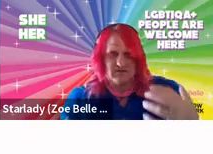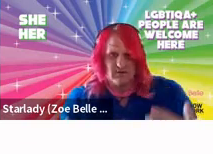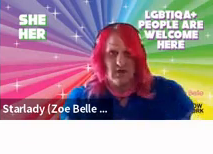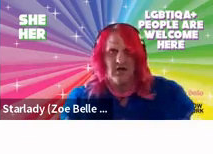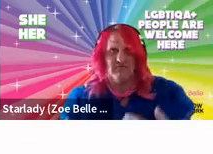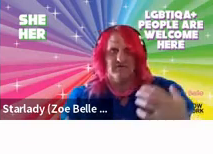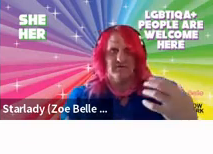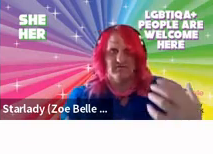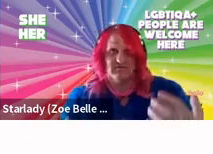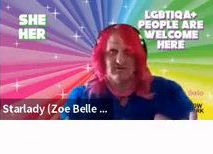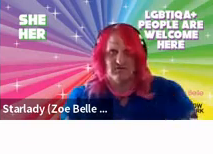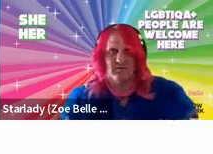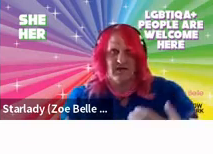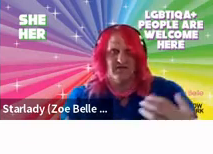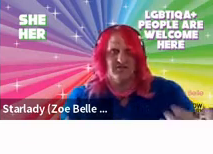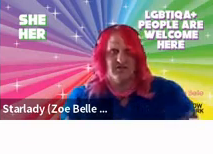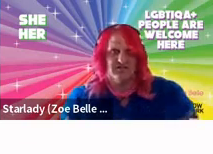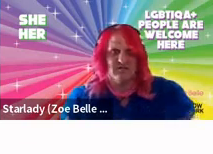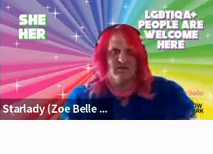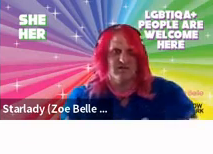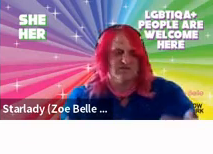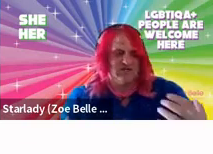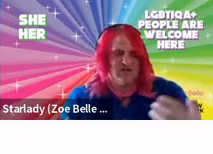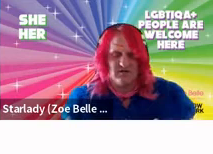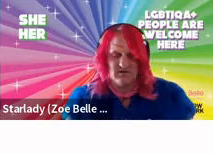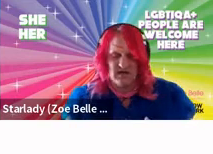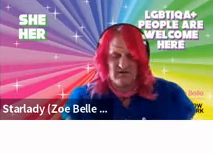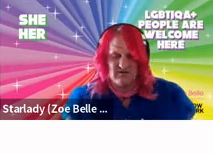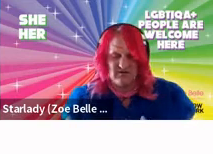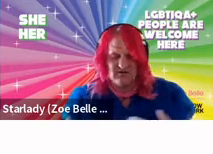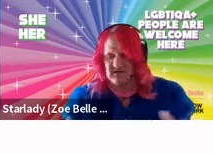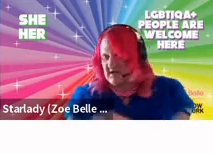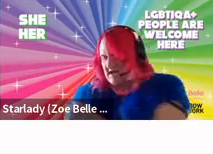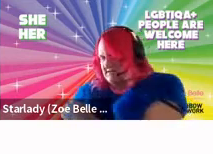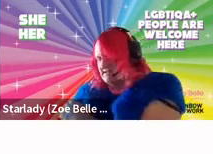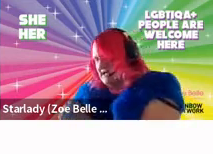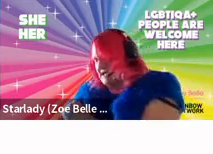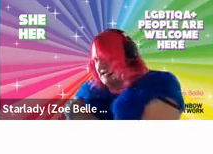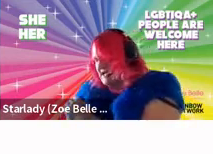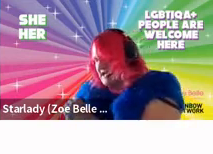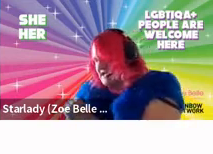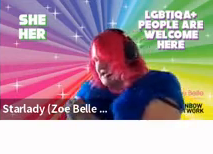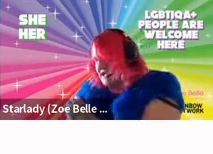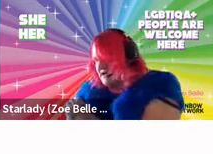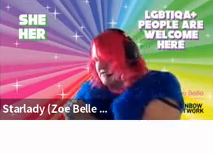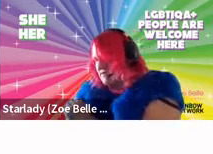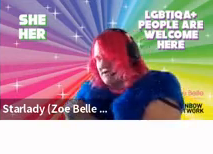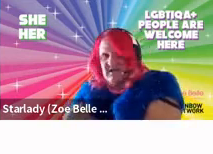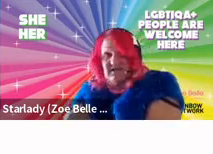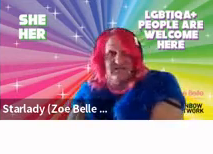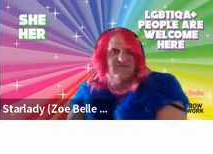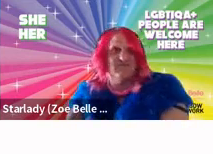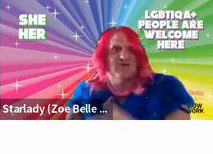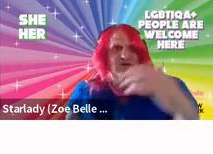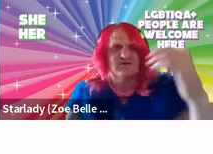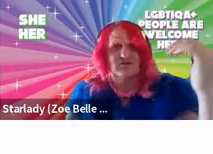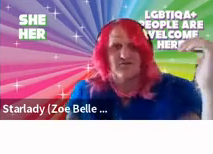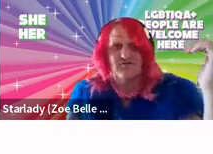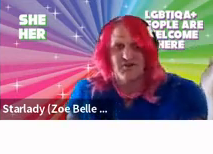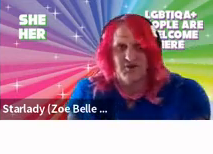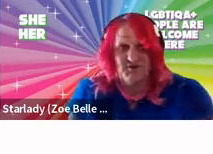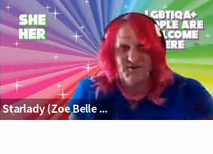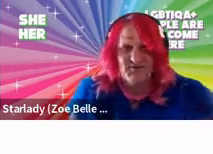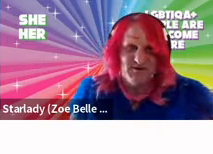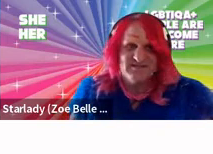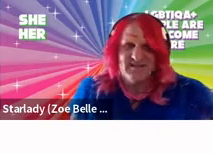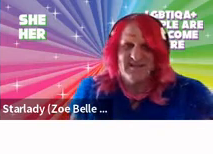of a lot of the sort of discrimination and stigma that's in our, in our society and in our communities. Even sort